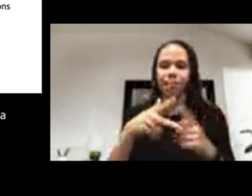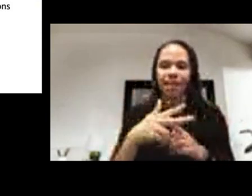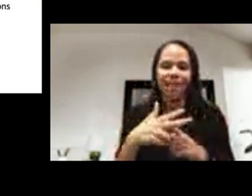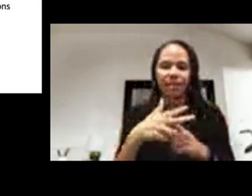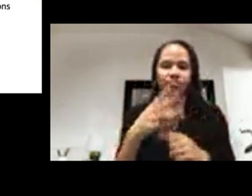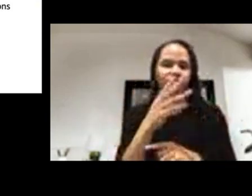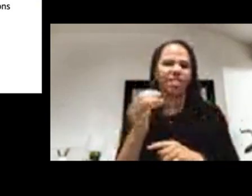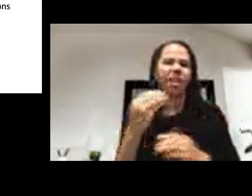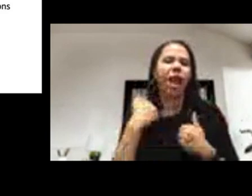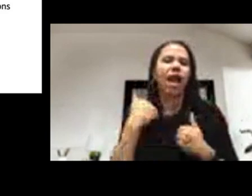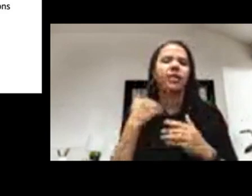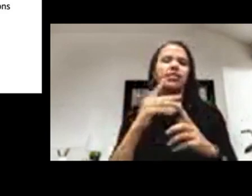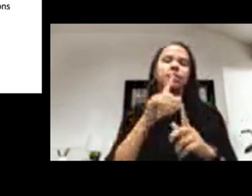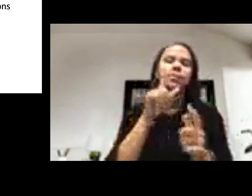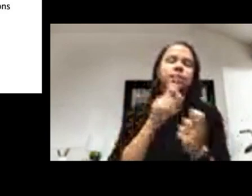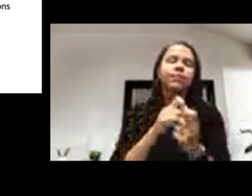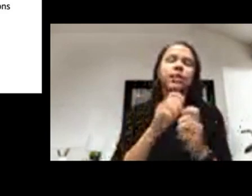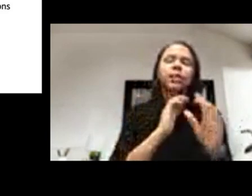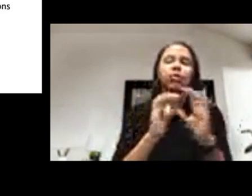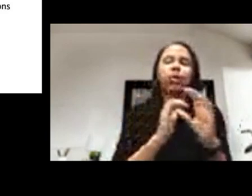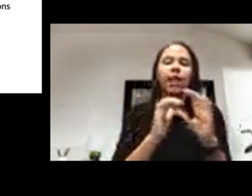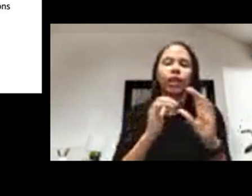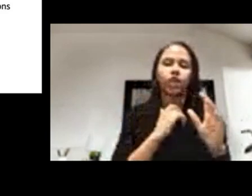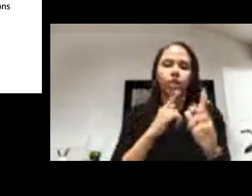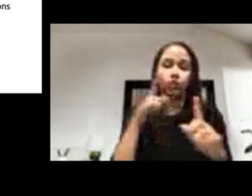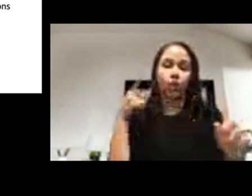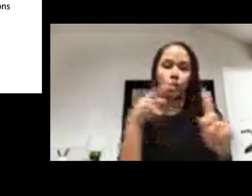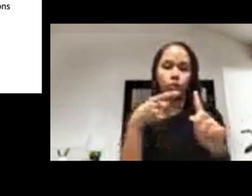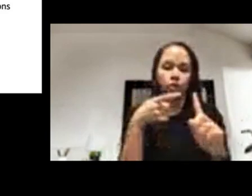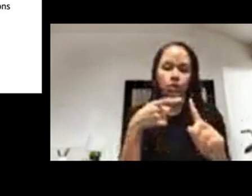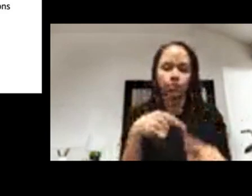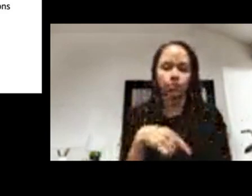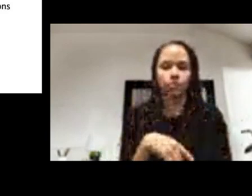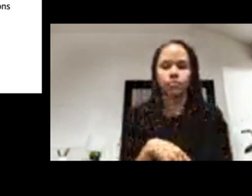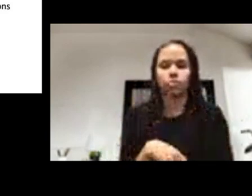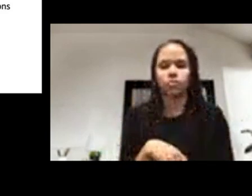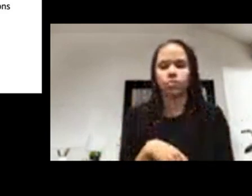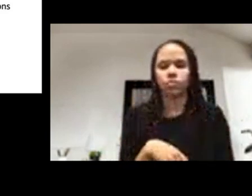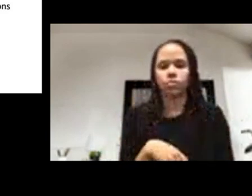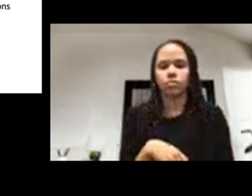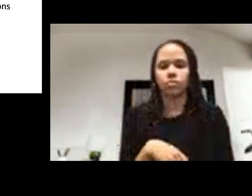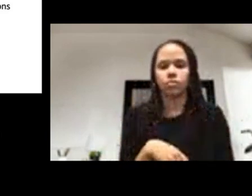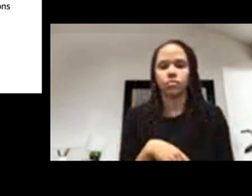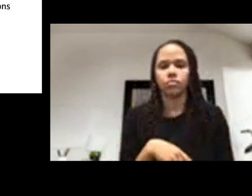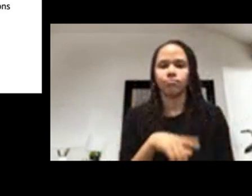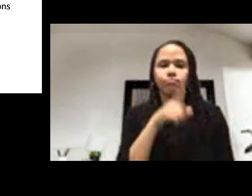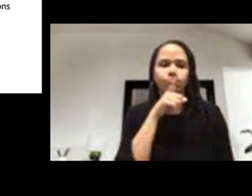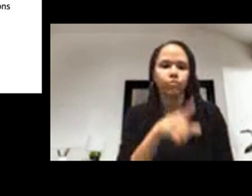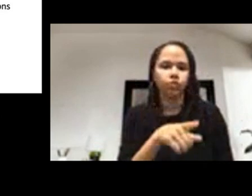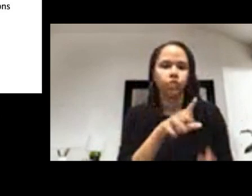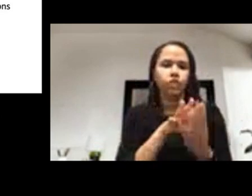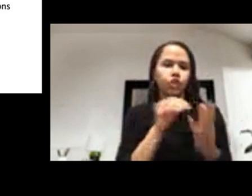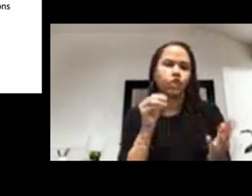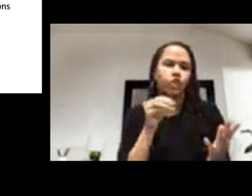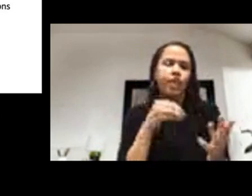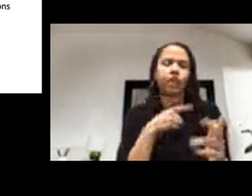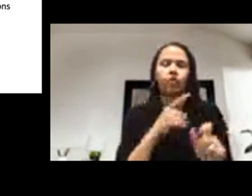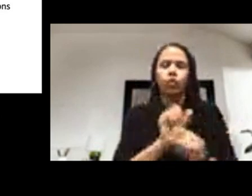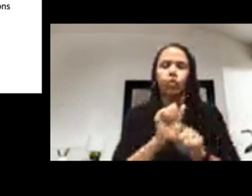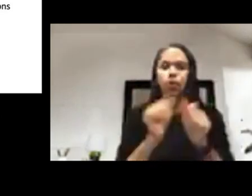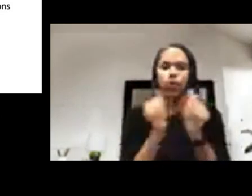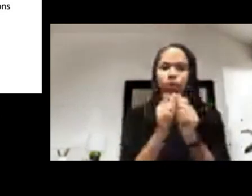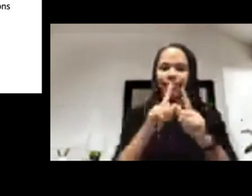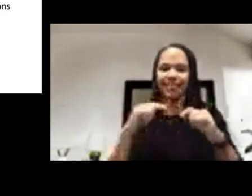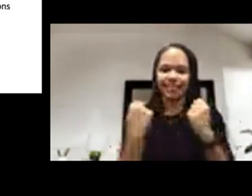goals. So learning to work in your team, which is really all about communicating proactively and explaining what you're doing to other